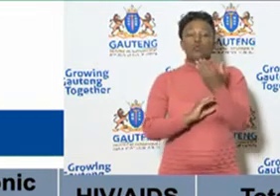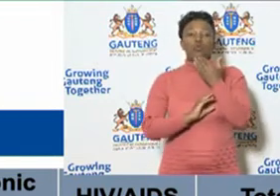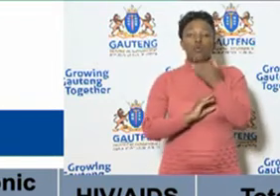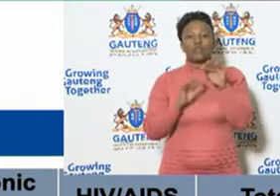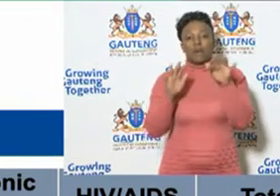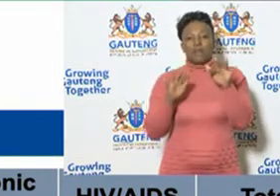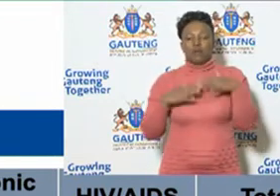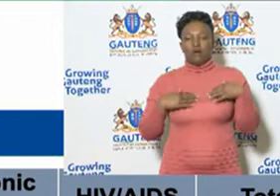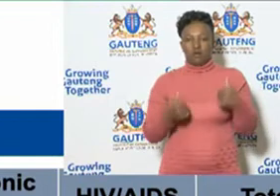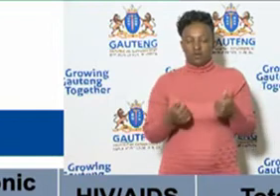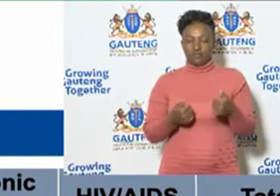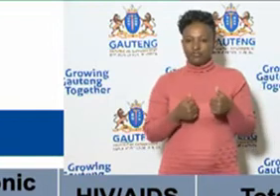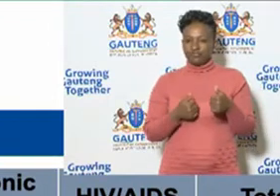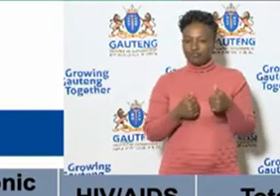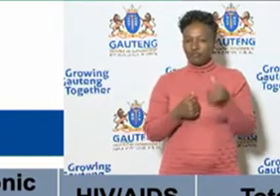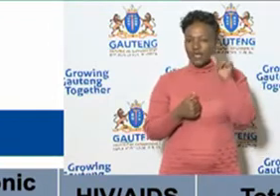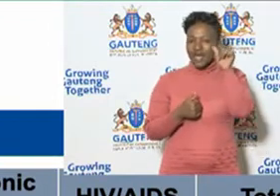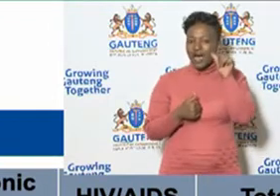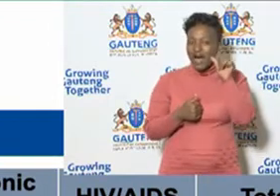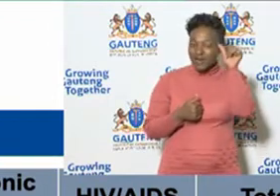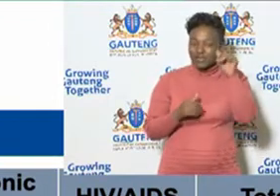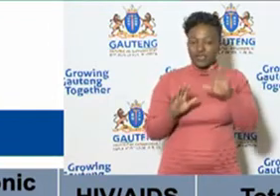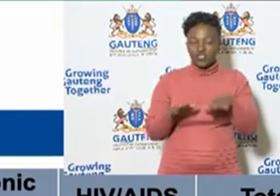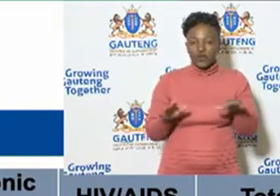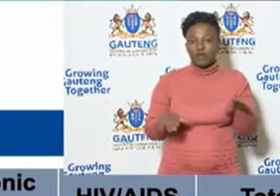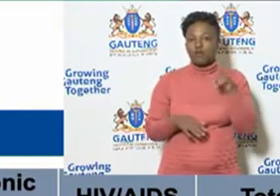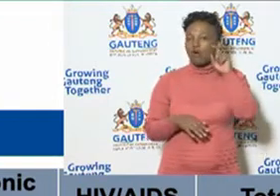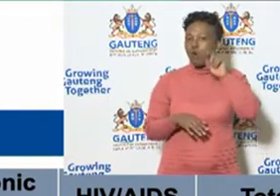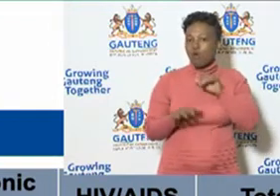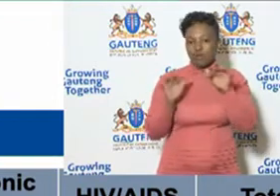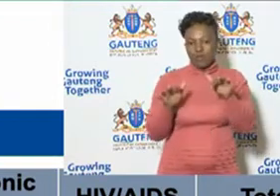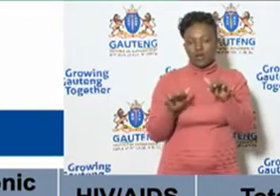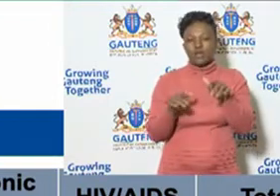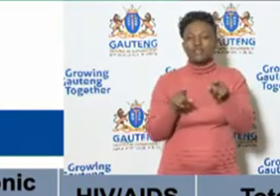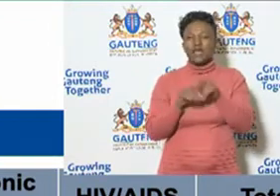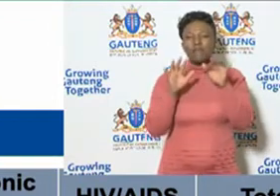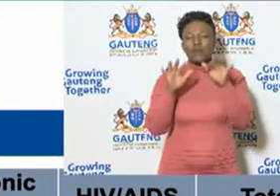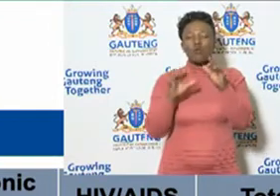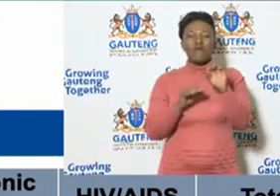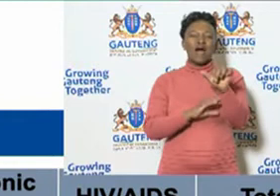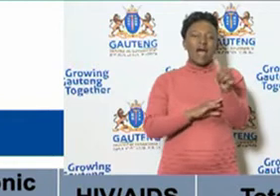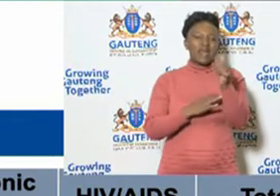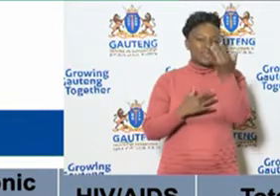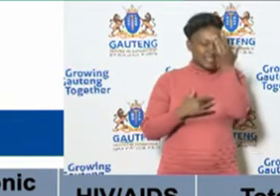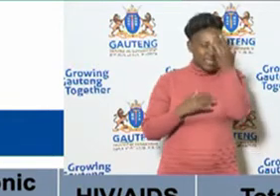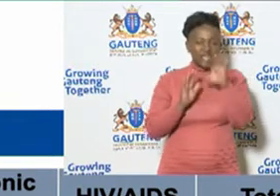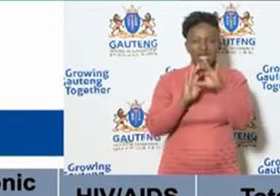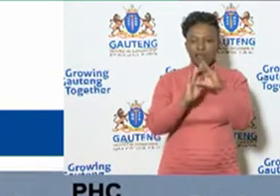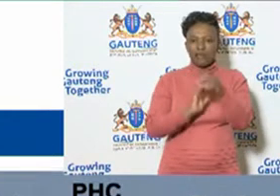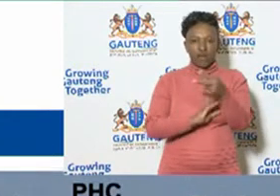the children, pregnant women, and people who have chronic diseases, including those with HIV and